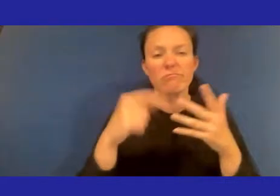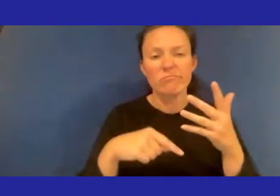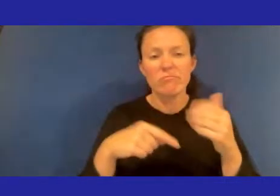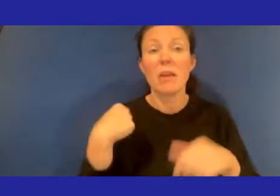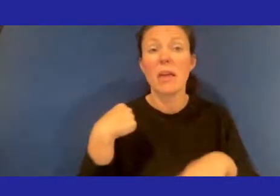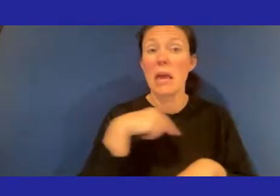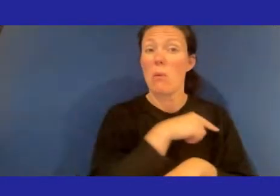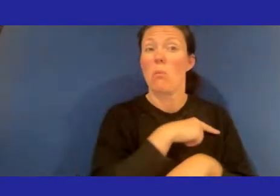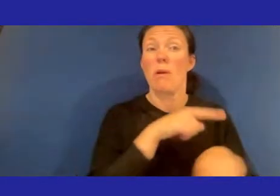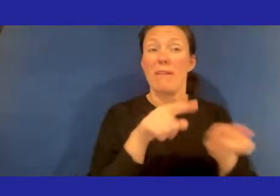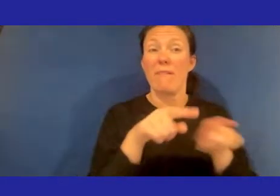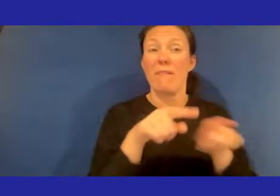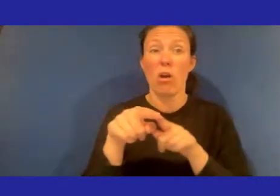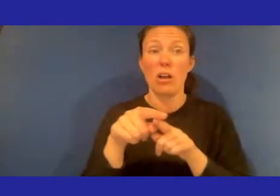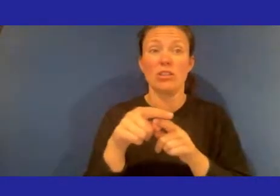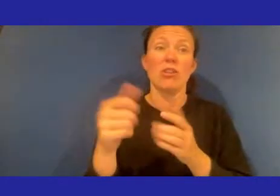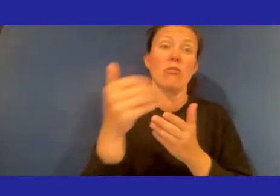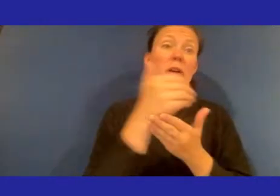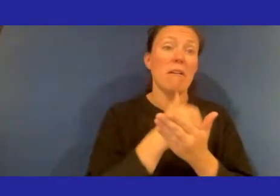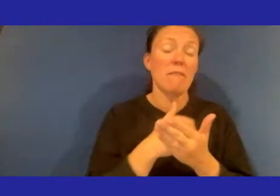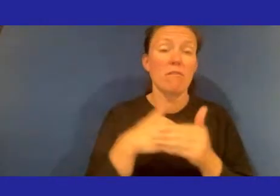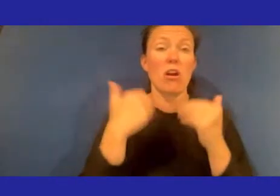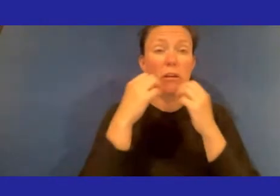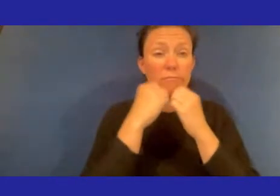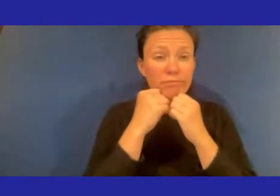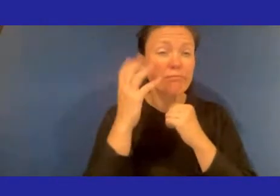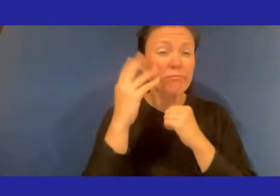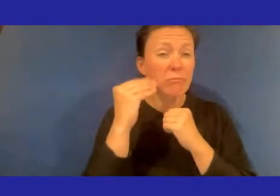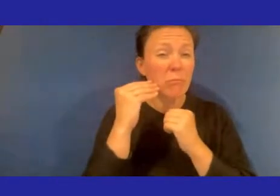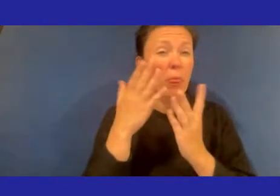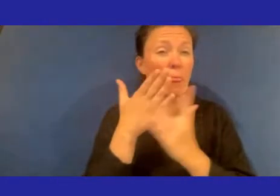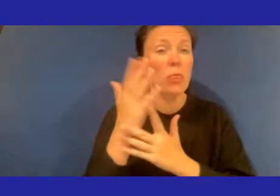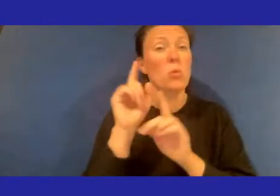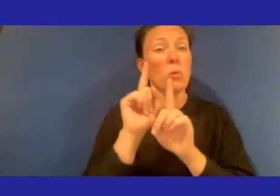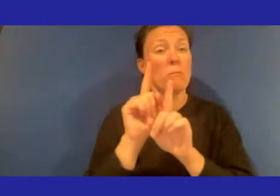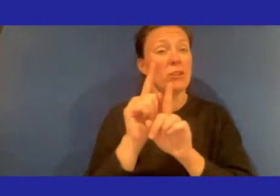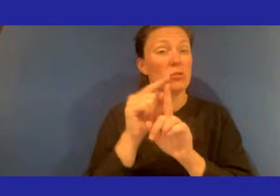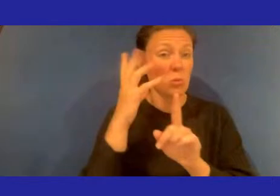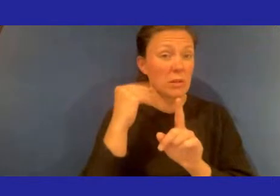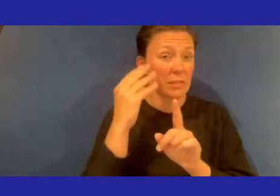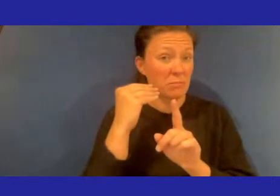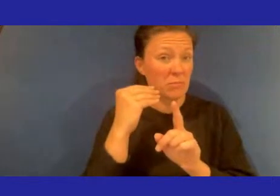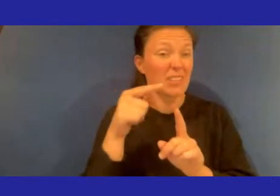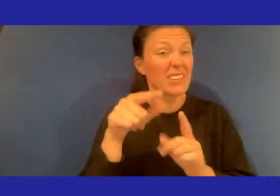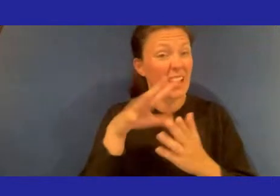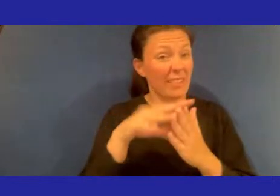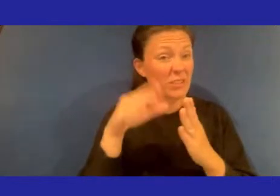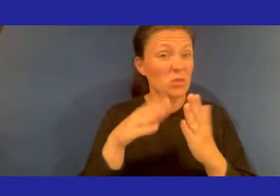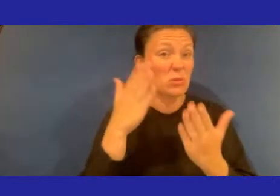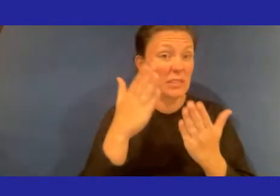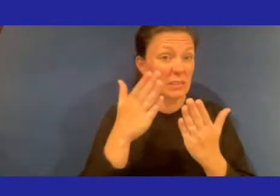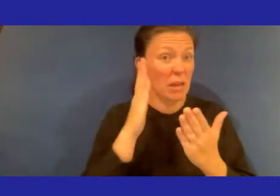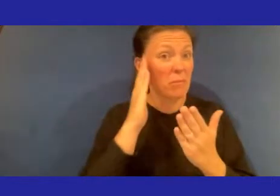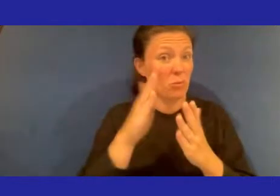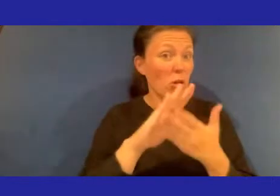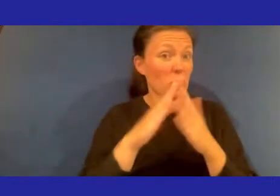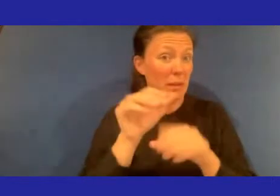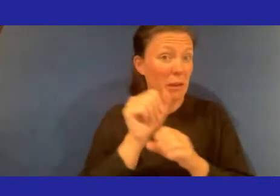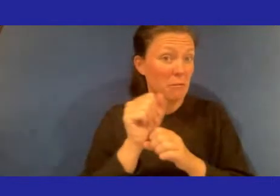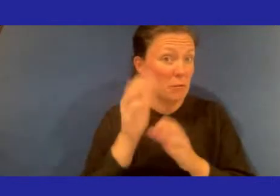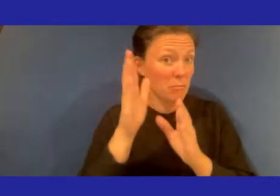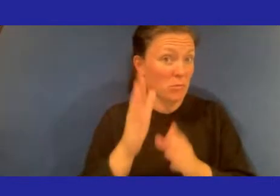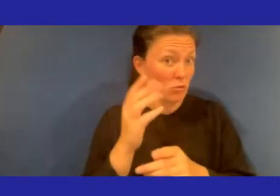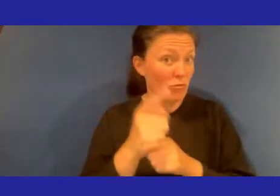valuable experience as well by mentoring these students, which could someday be our employees for tomorrow. The